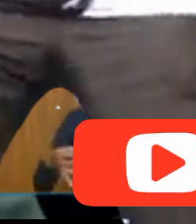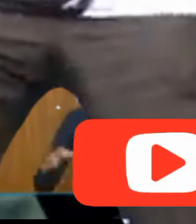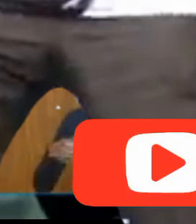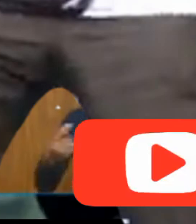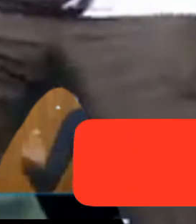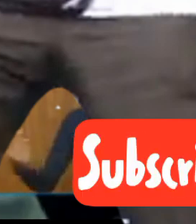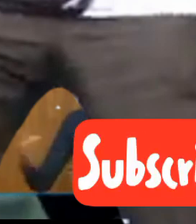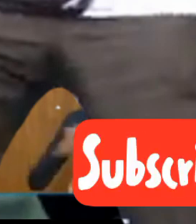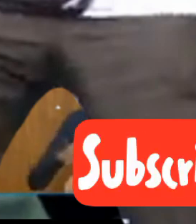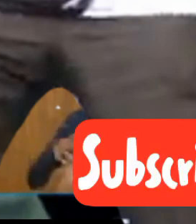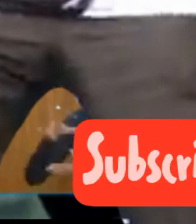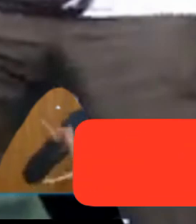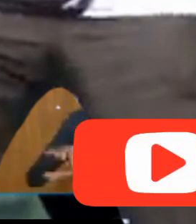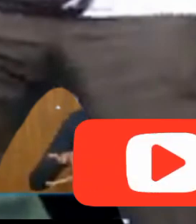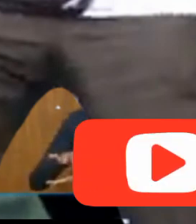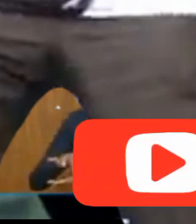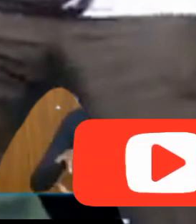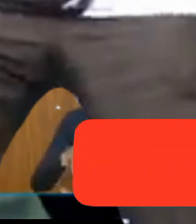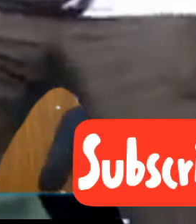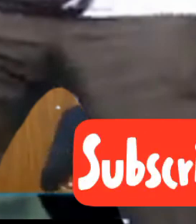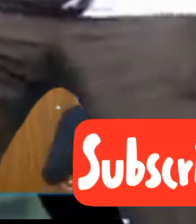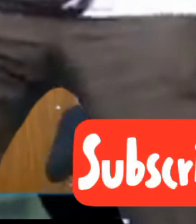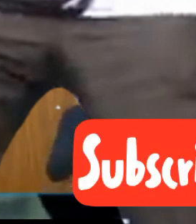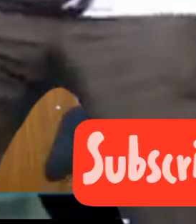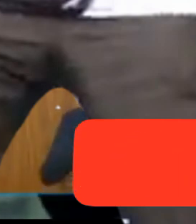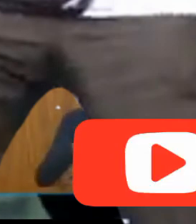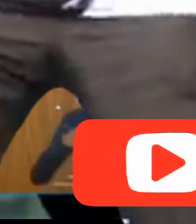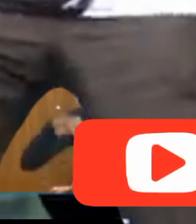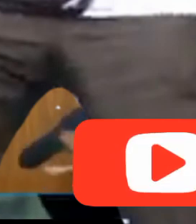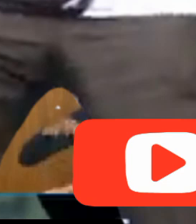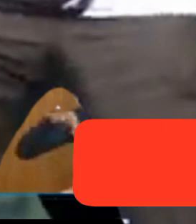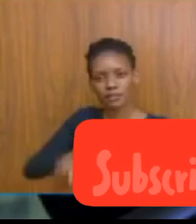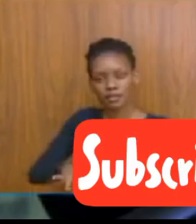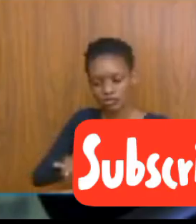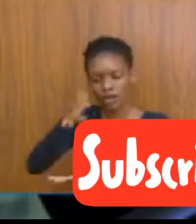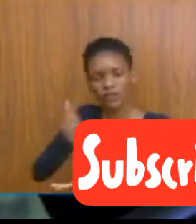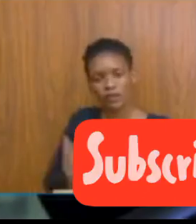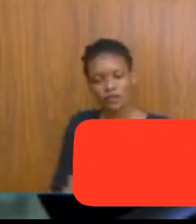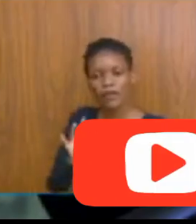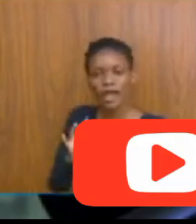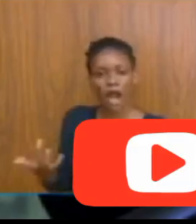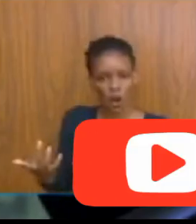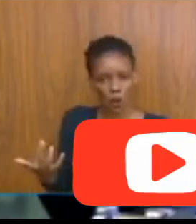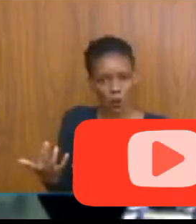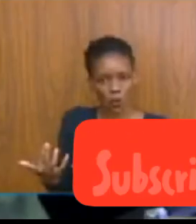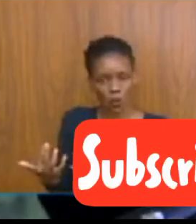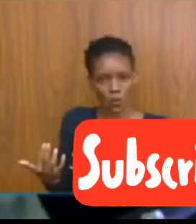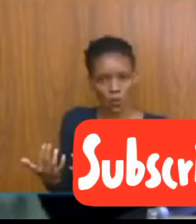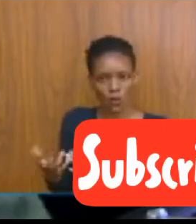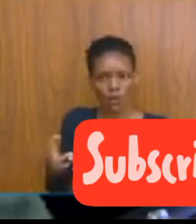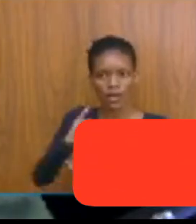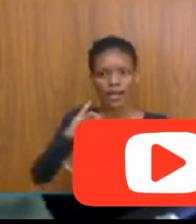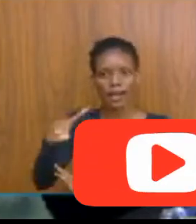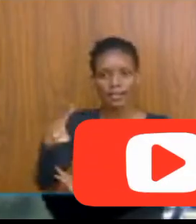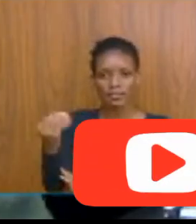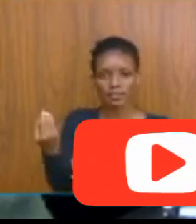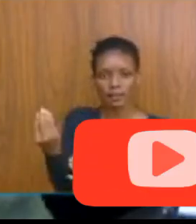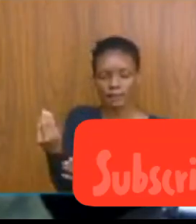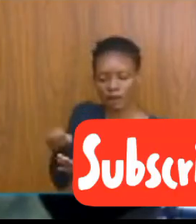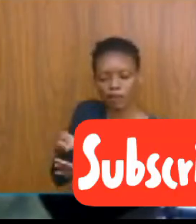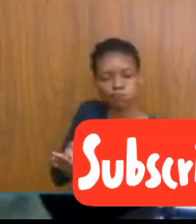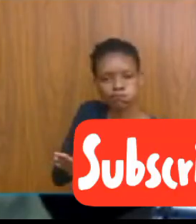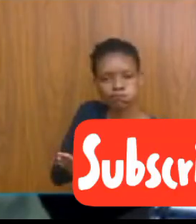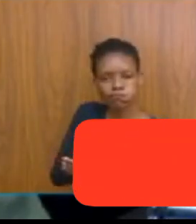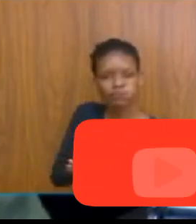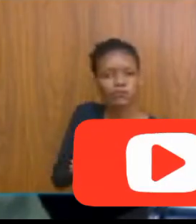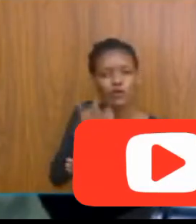did the IEC verify those signatures were indeed of those people whose ID numbers are there? Did